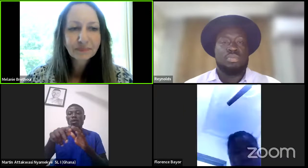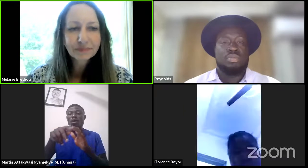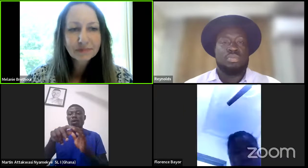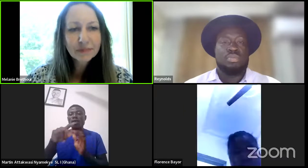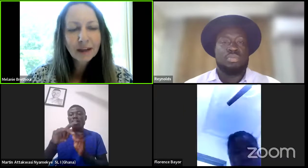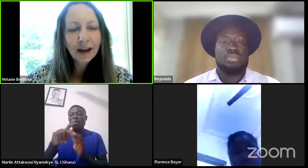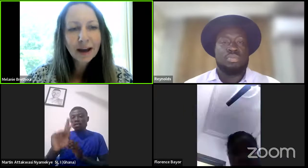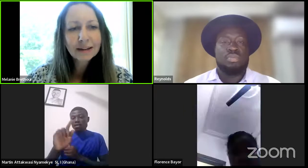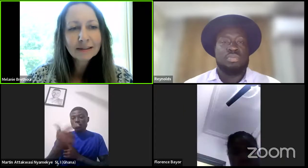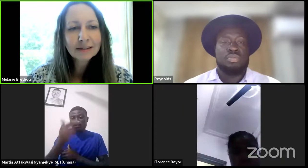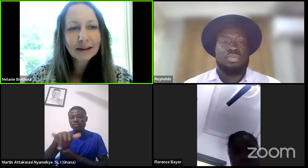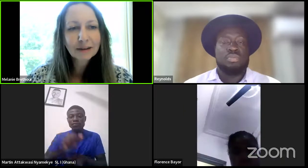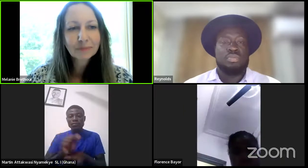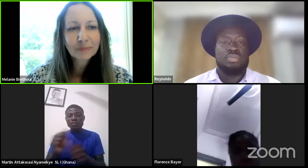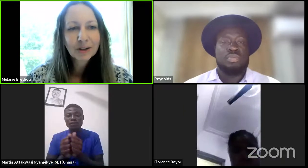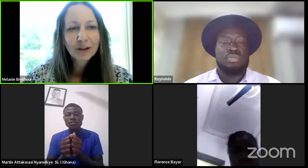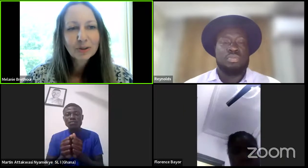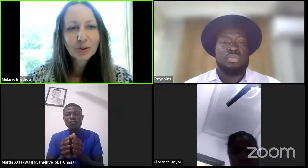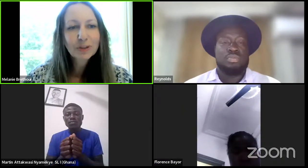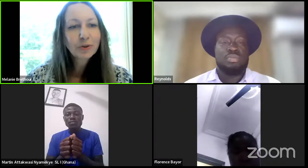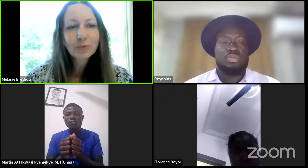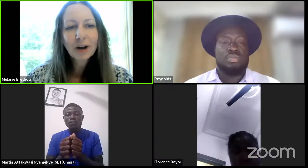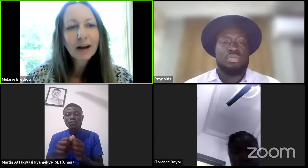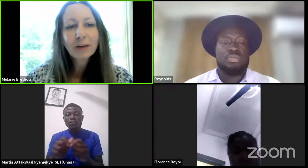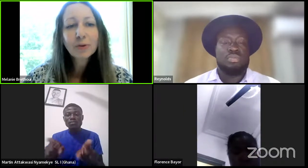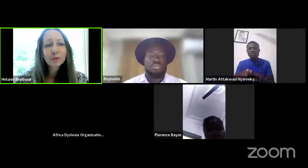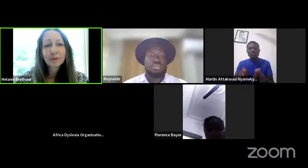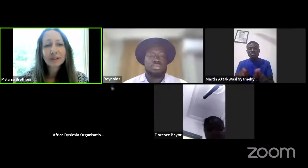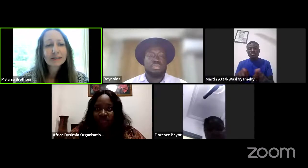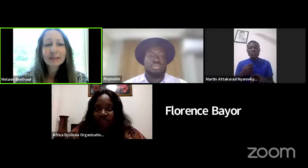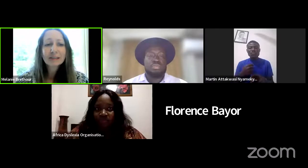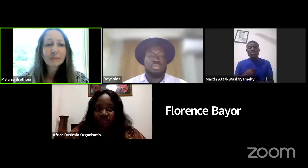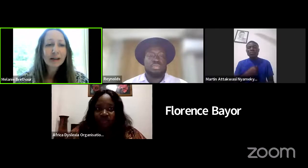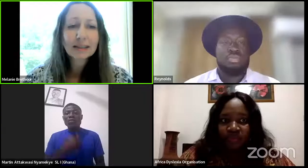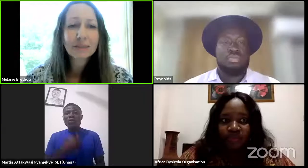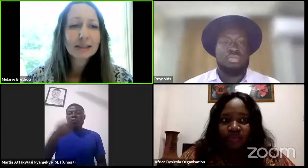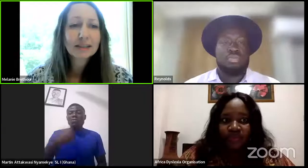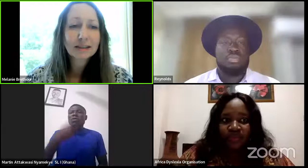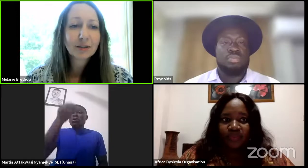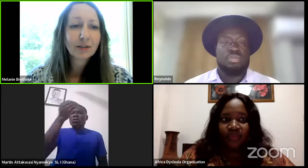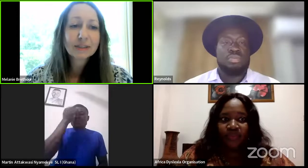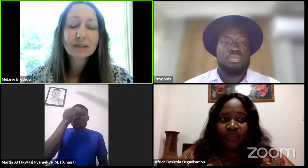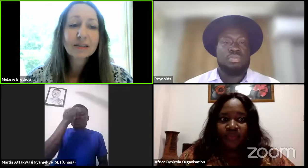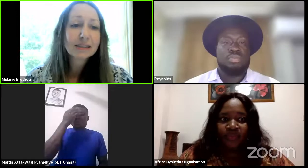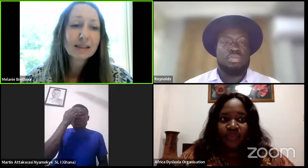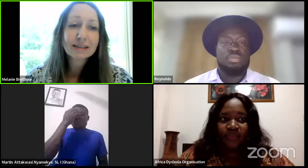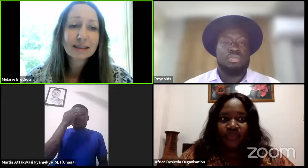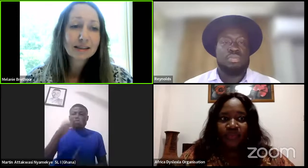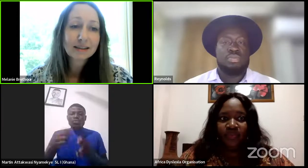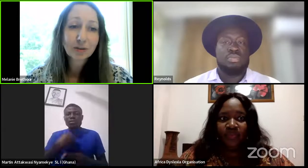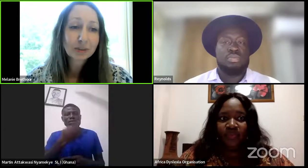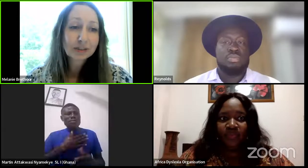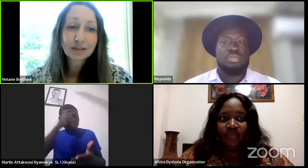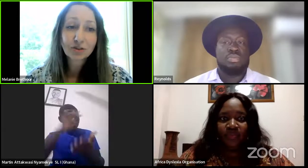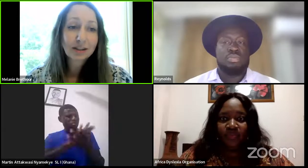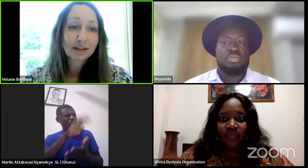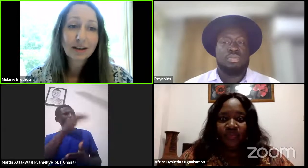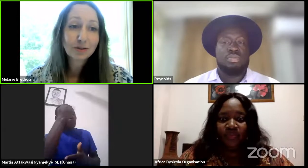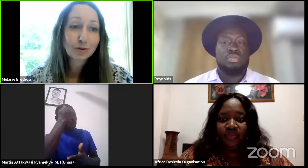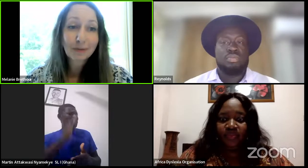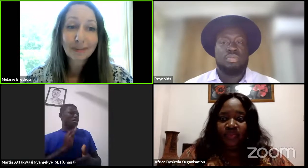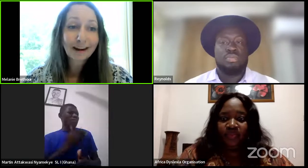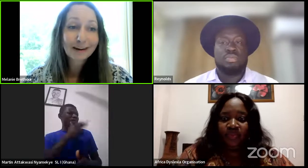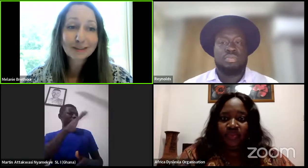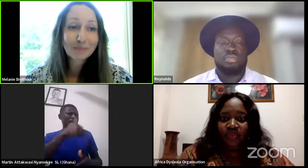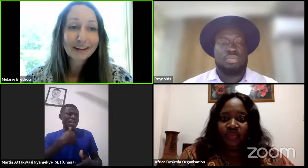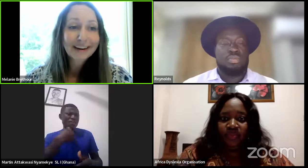play-based. And so we knew, I knew it was. I said to my husband, I said, if it's not dyslexia, I need to quit teaching and